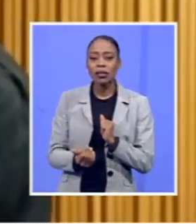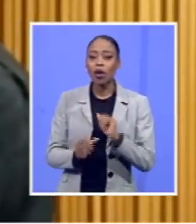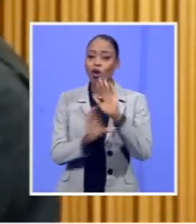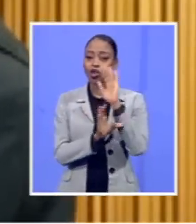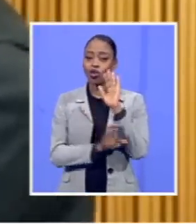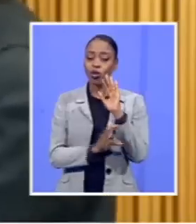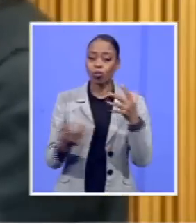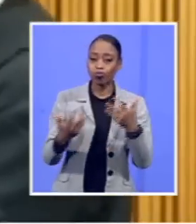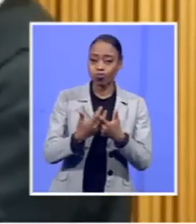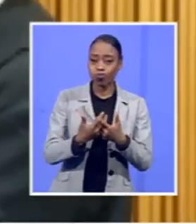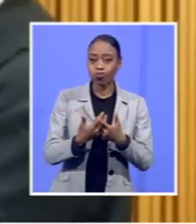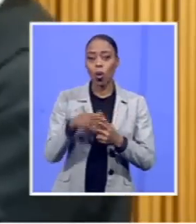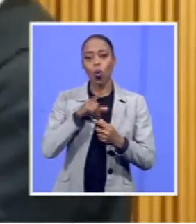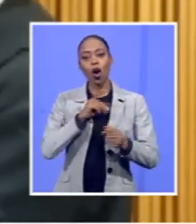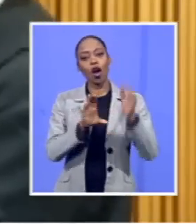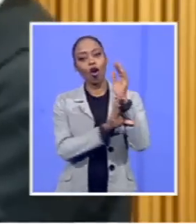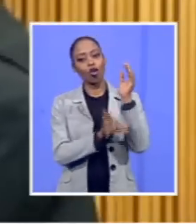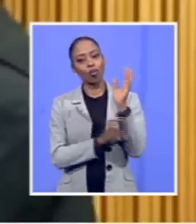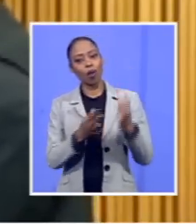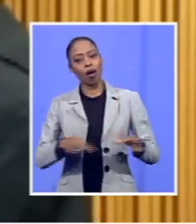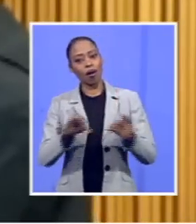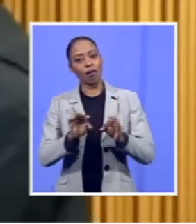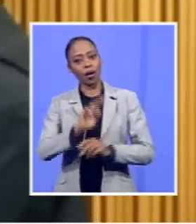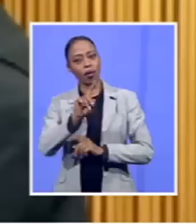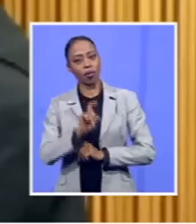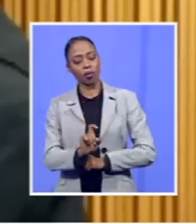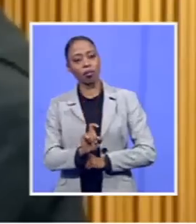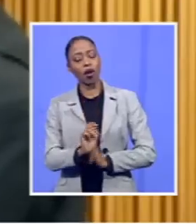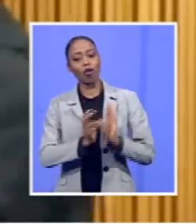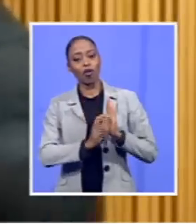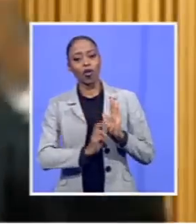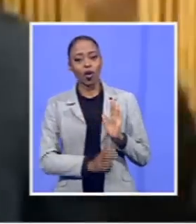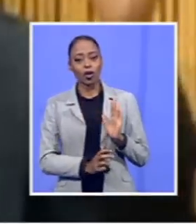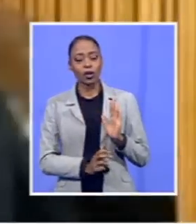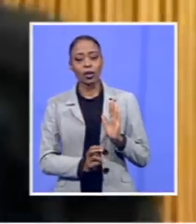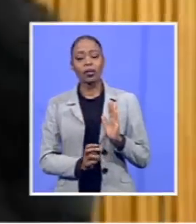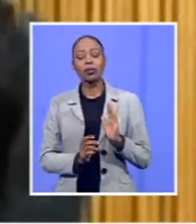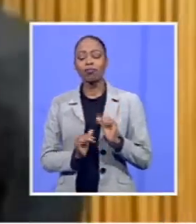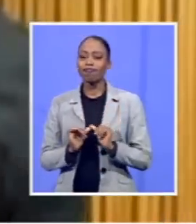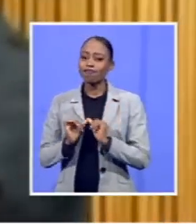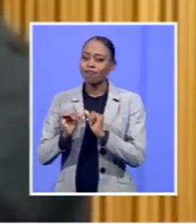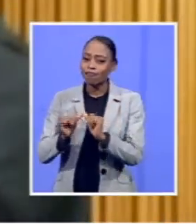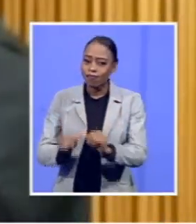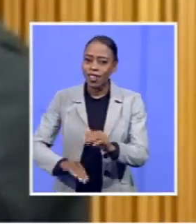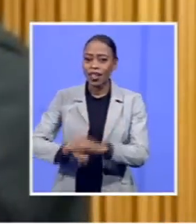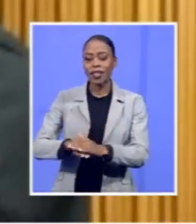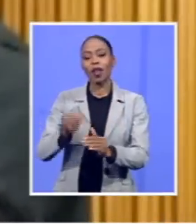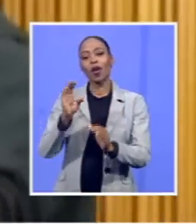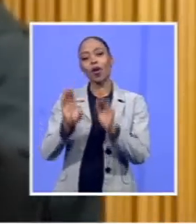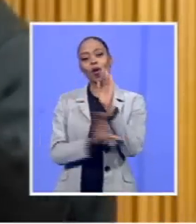constitutional, right? The constitutional validity of the rules. It went on up to the Constitutional